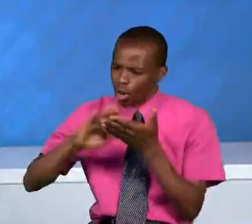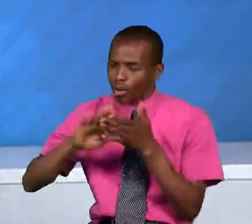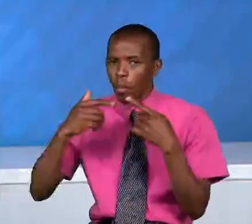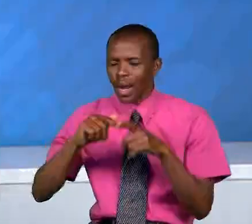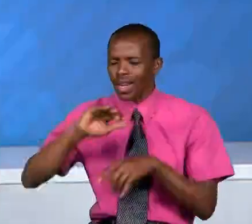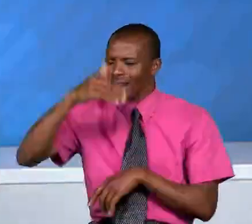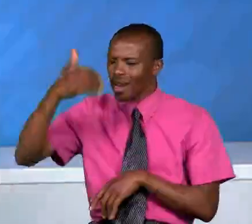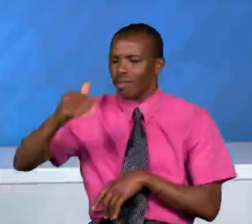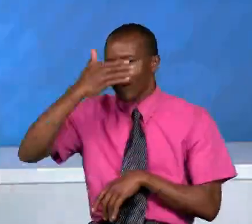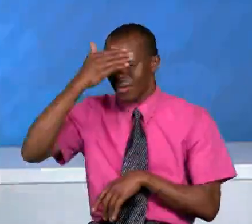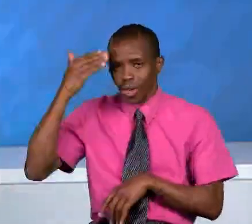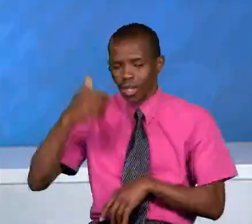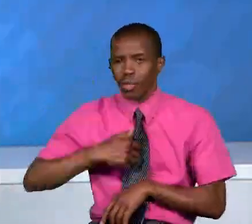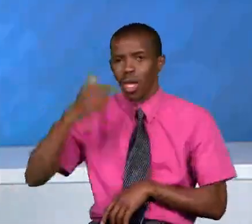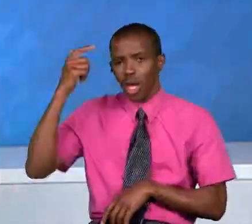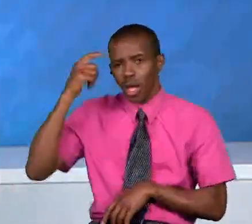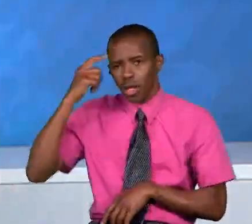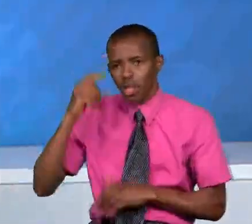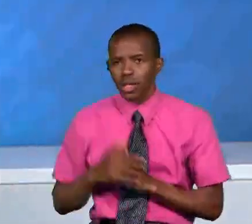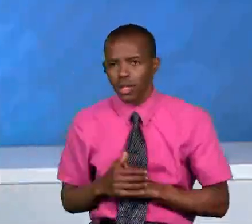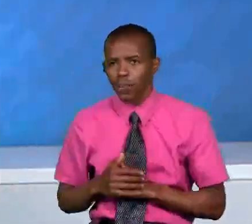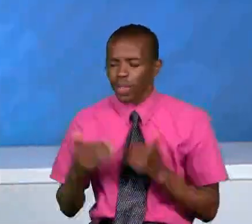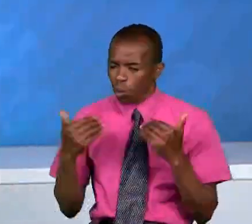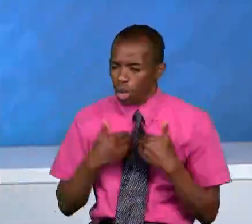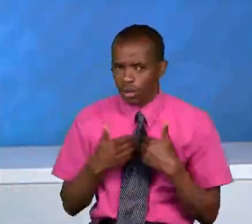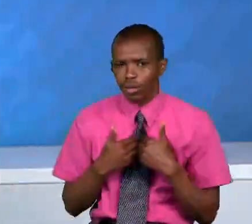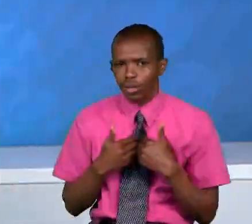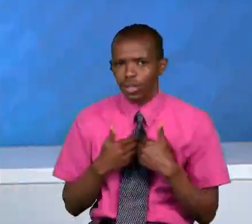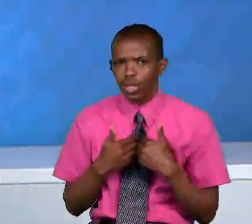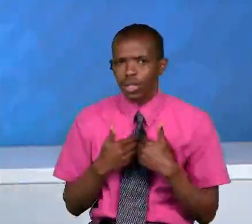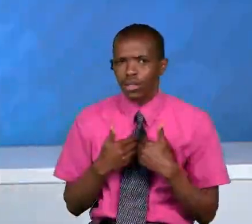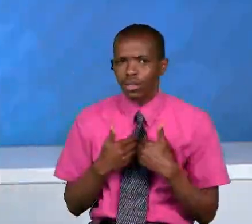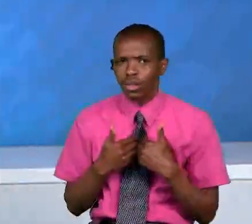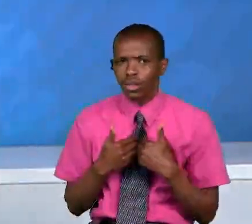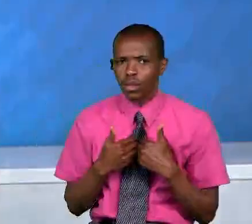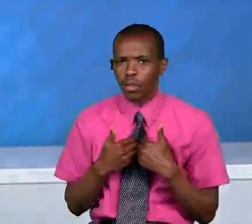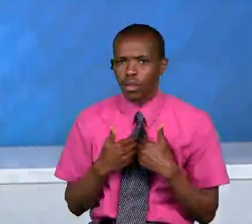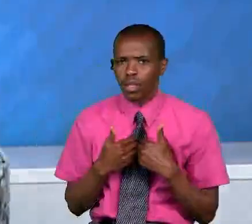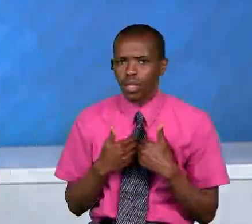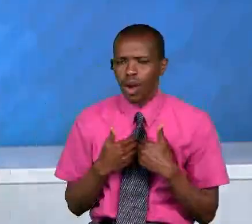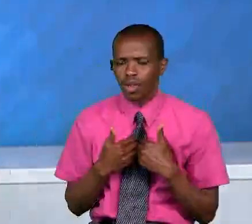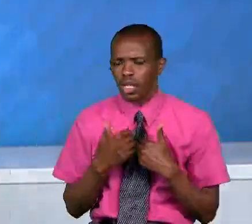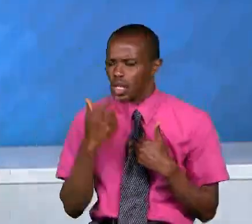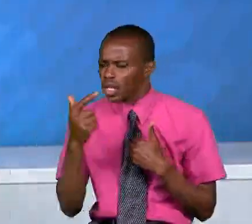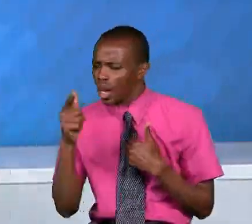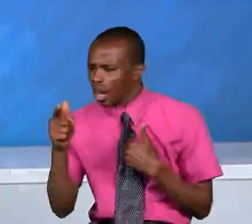will never forget. So I think there is that element of did I not tell you if these people joined our